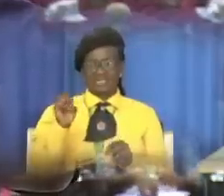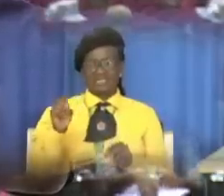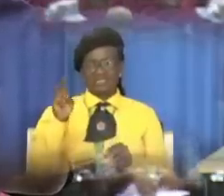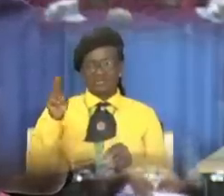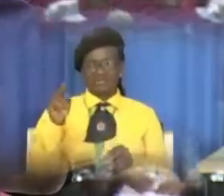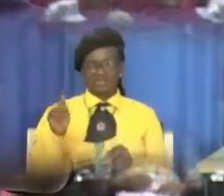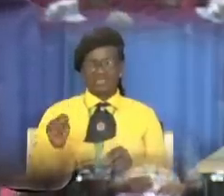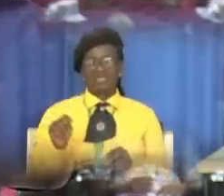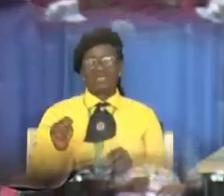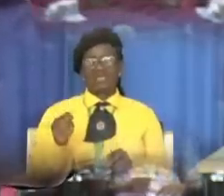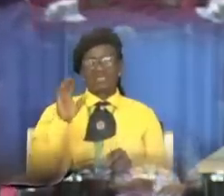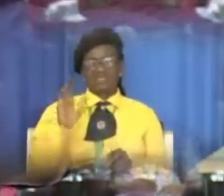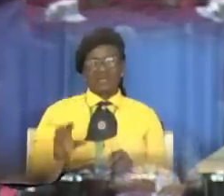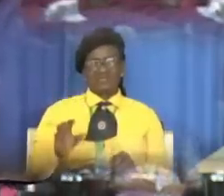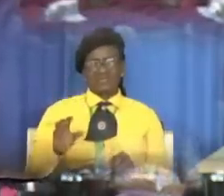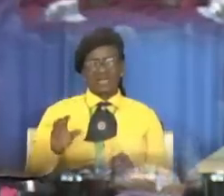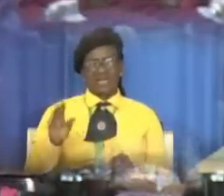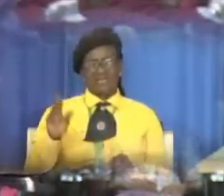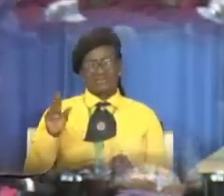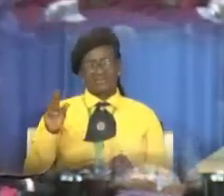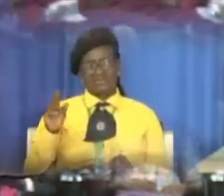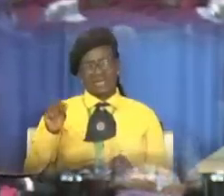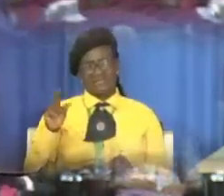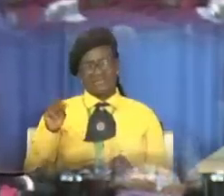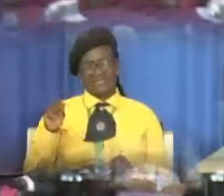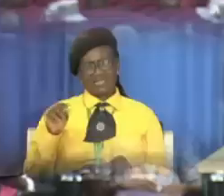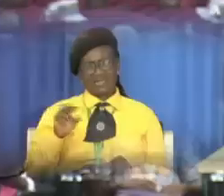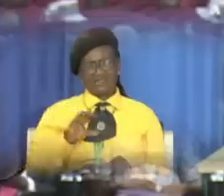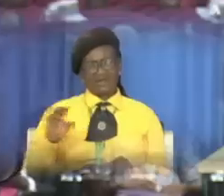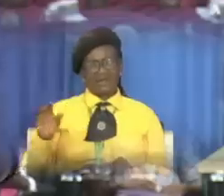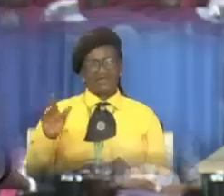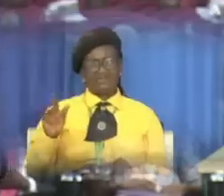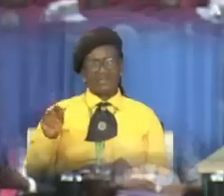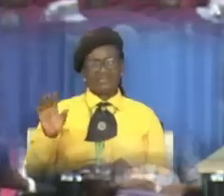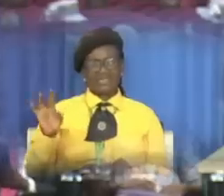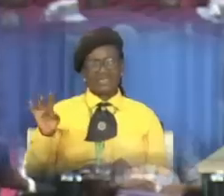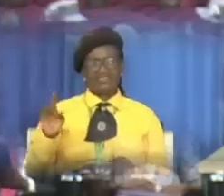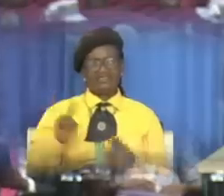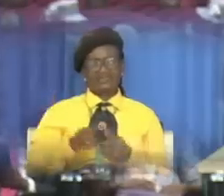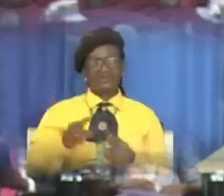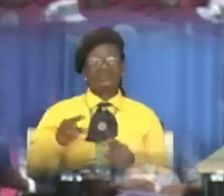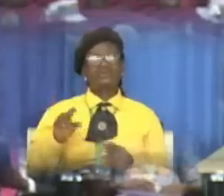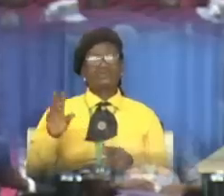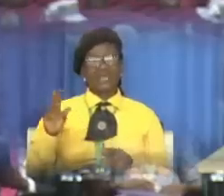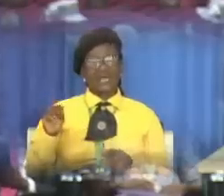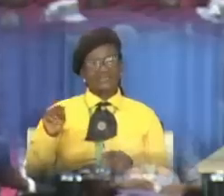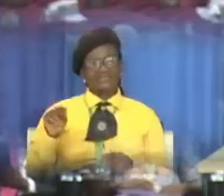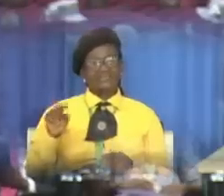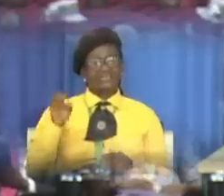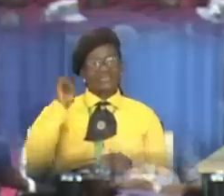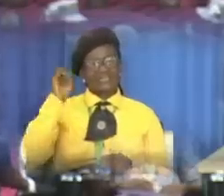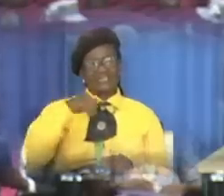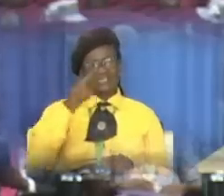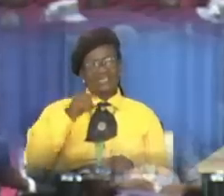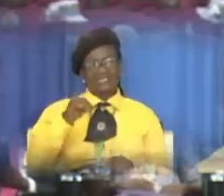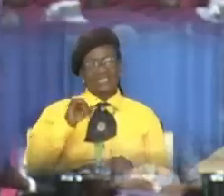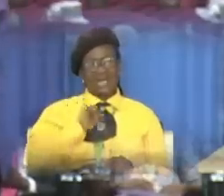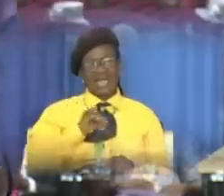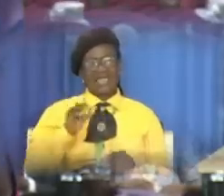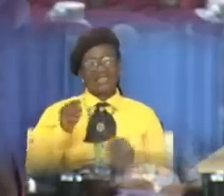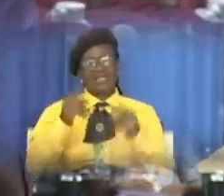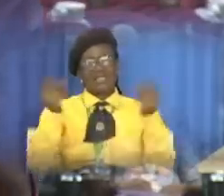from verse 19 to 20. Deuteronomy 30 verse 19 to 20. He said, I'm placing between